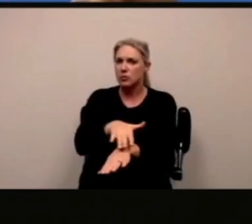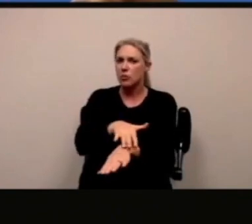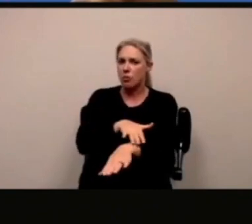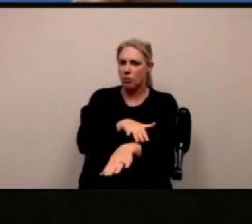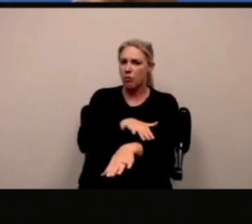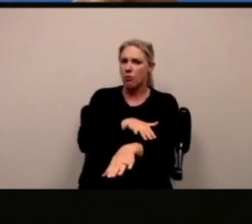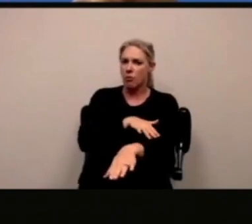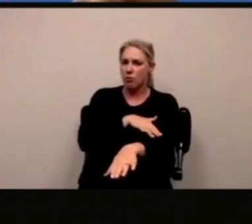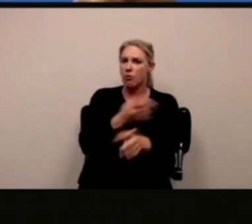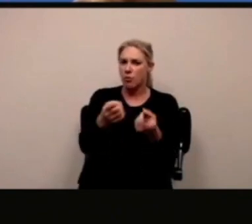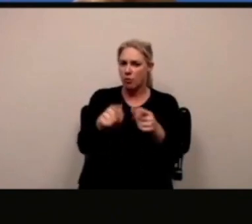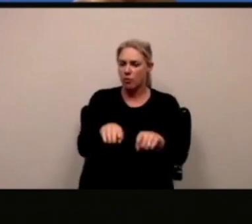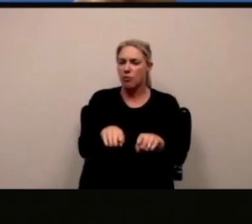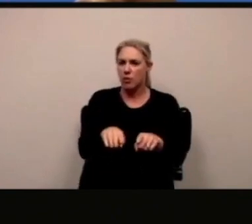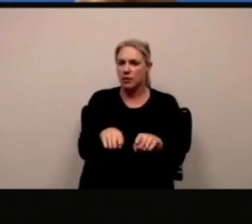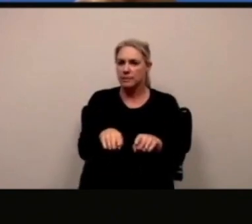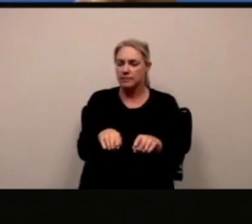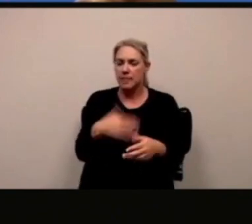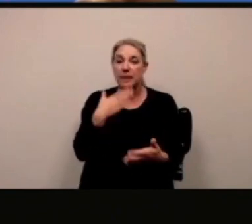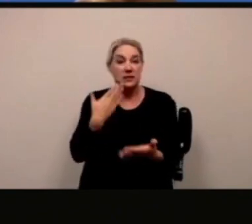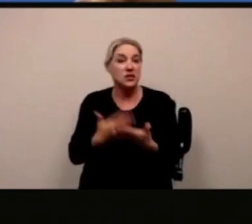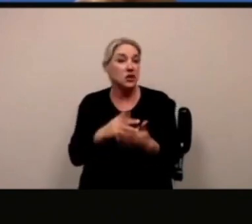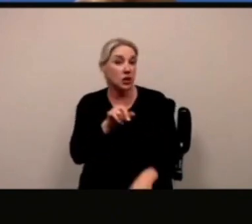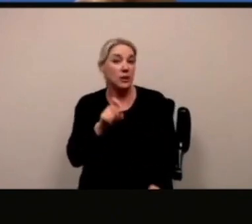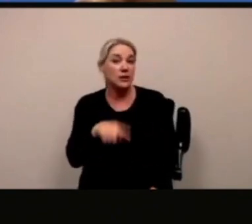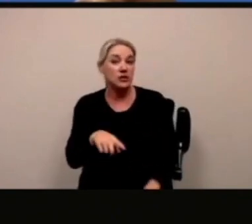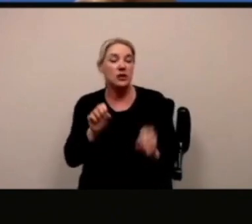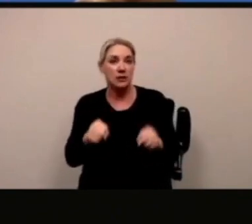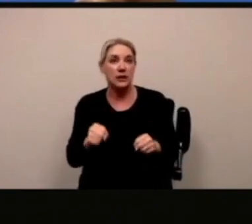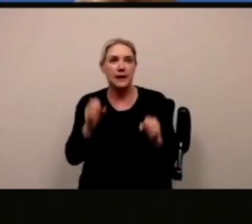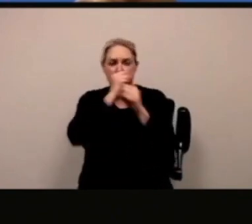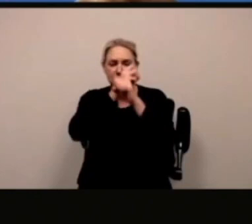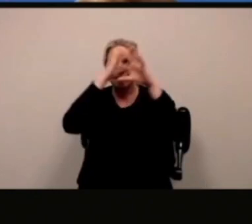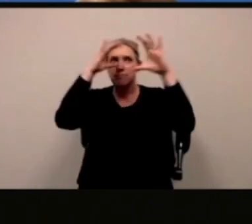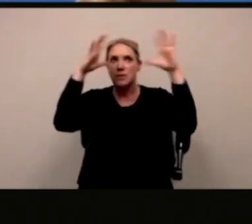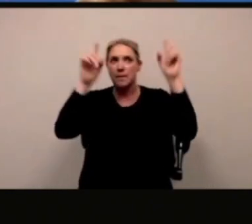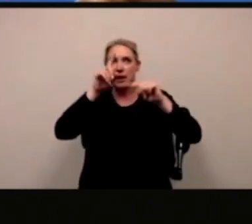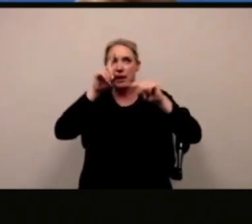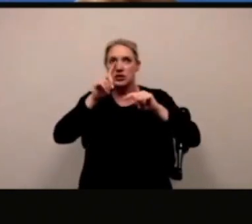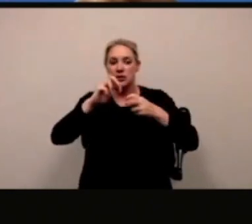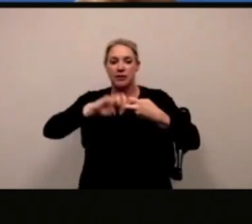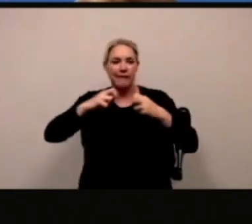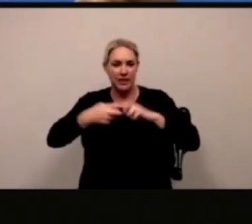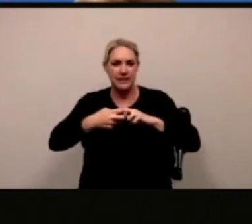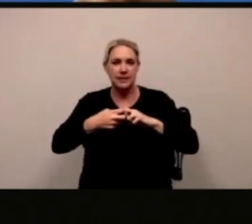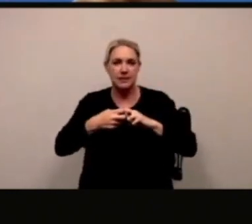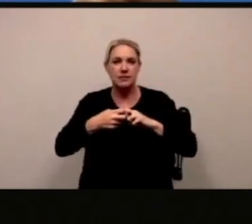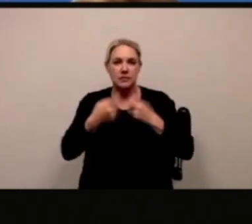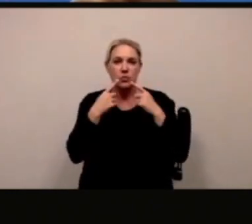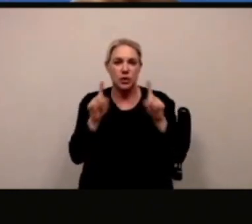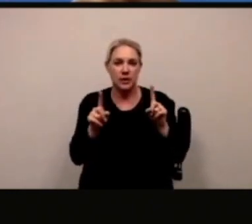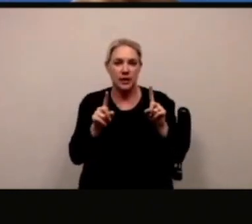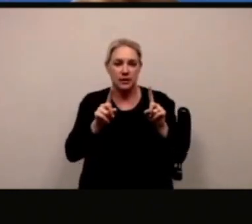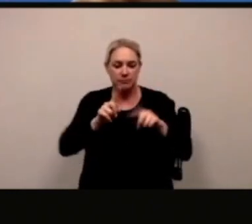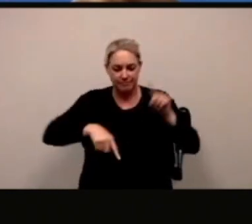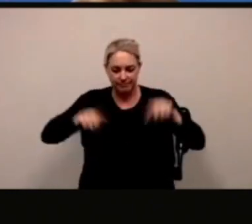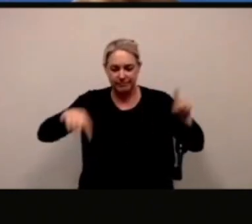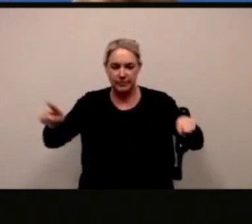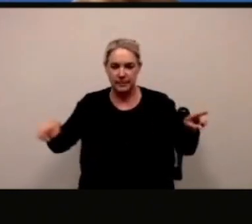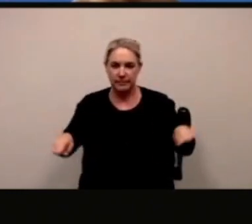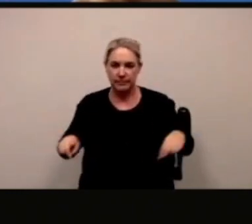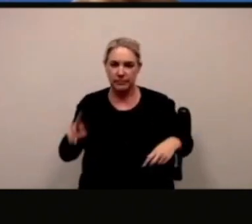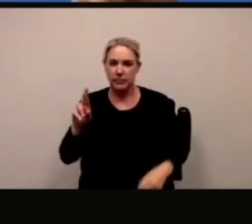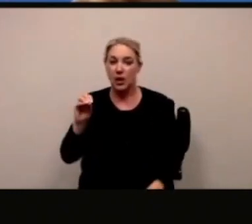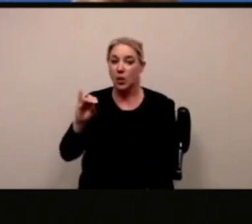But reasonable question. There's different ways to imagine the physics working. Now, I'm still working on mine, but I'm just